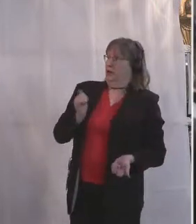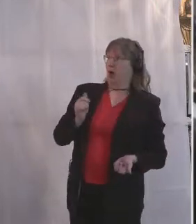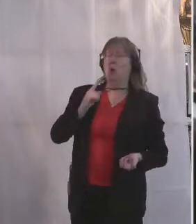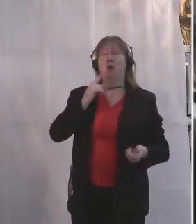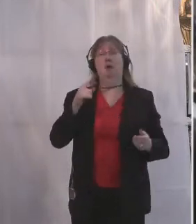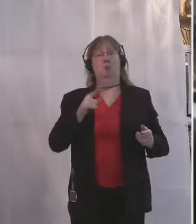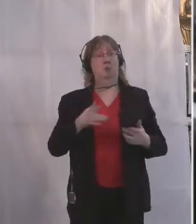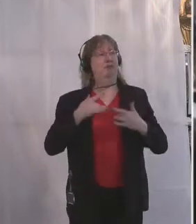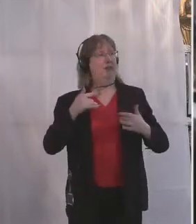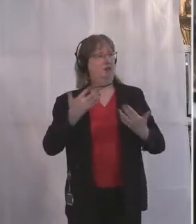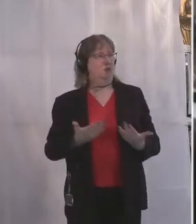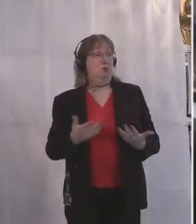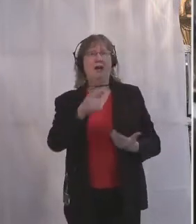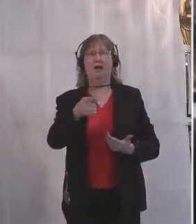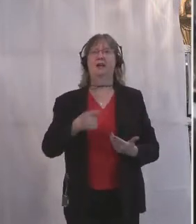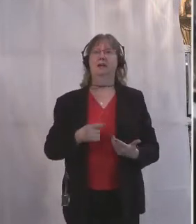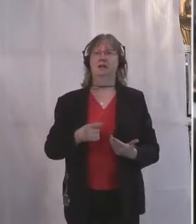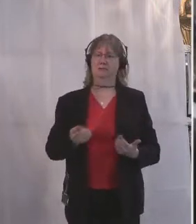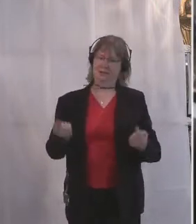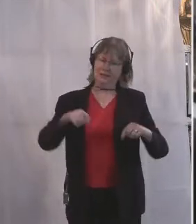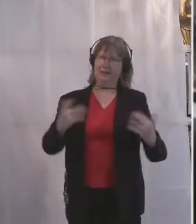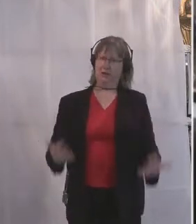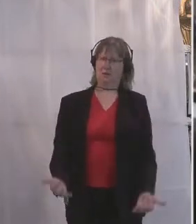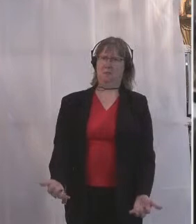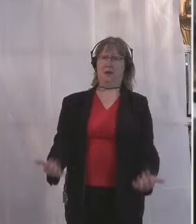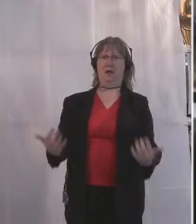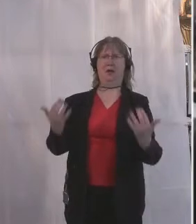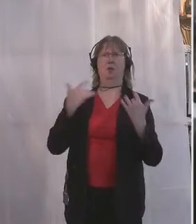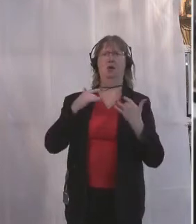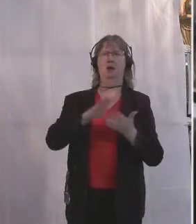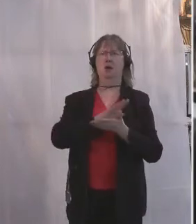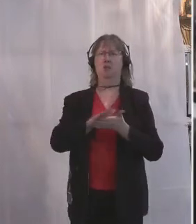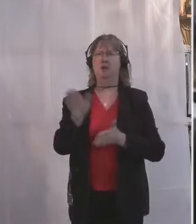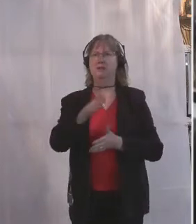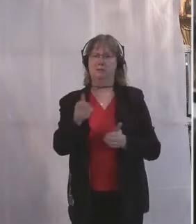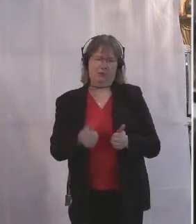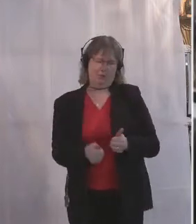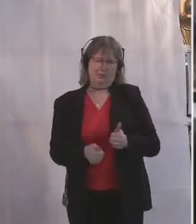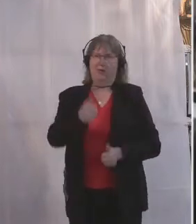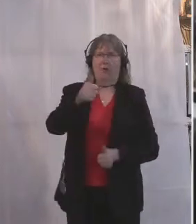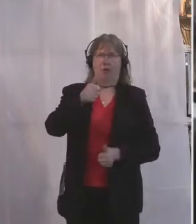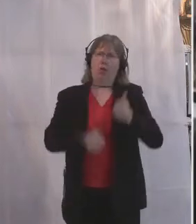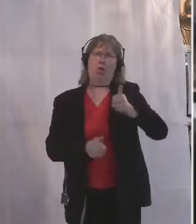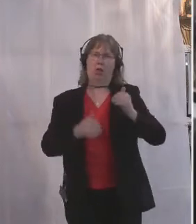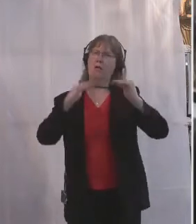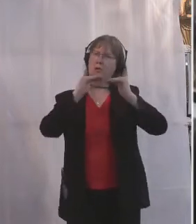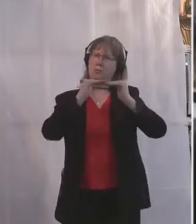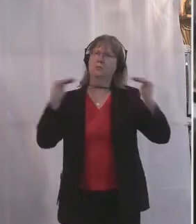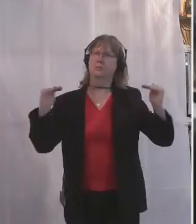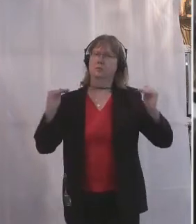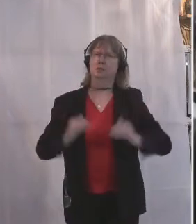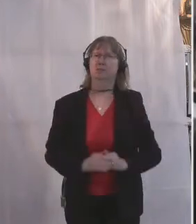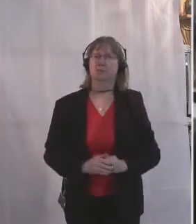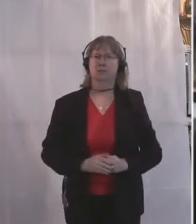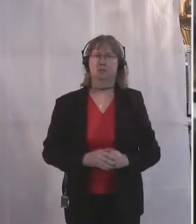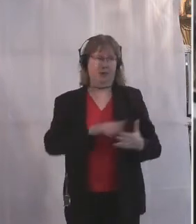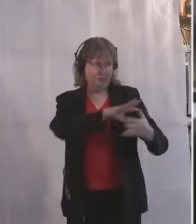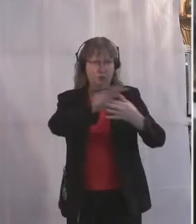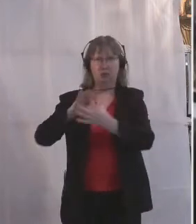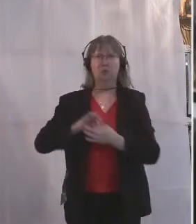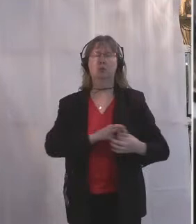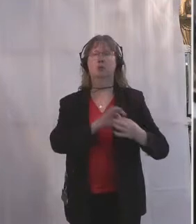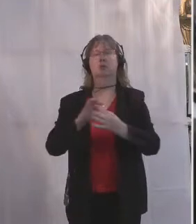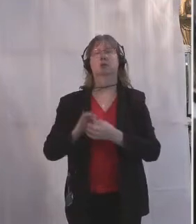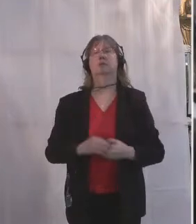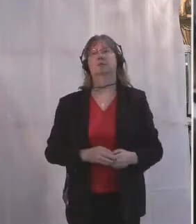like this today are about lifting everybody up to the table so that collectively we can drive that agenda. I thought I'd maybe